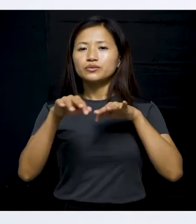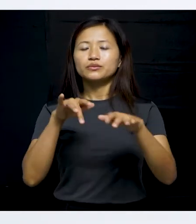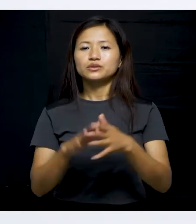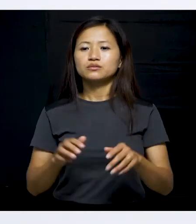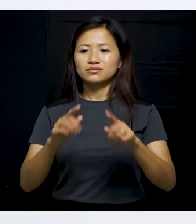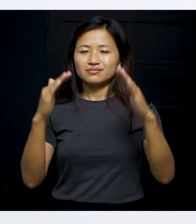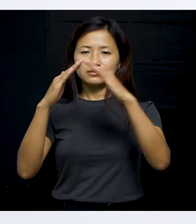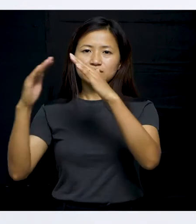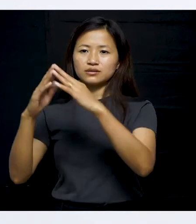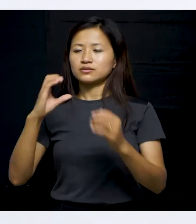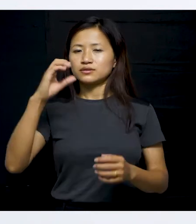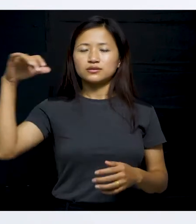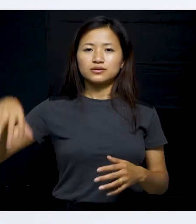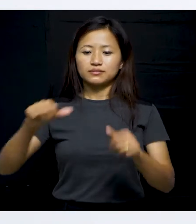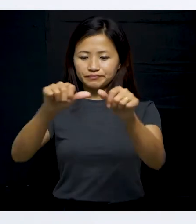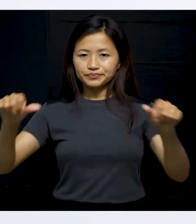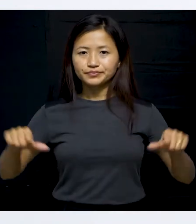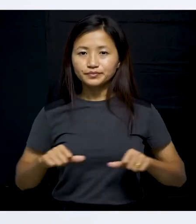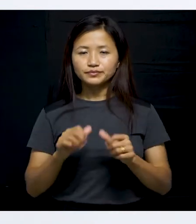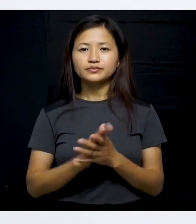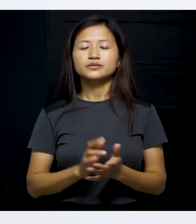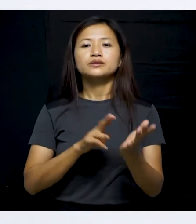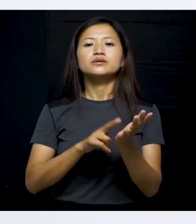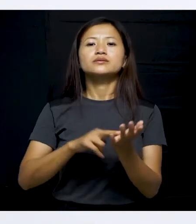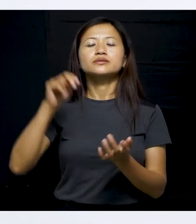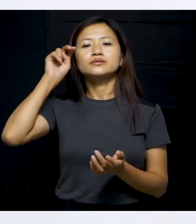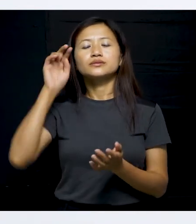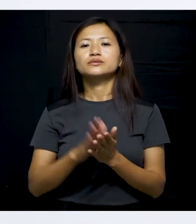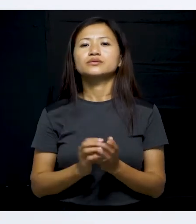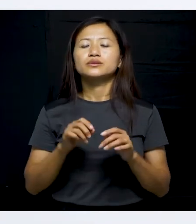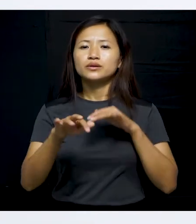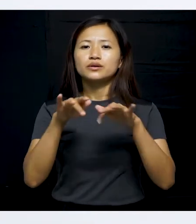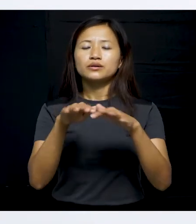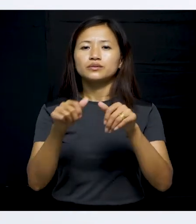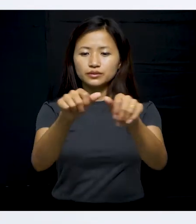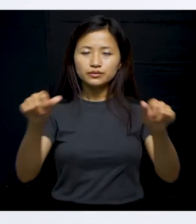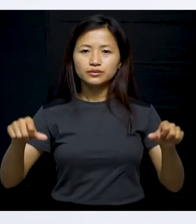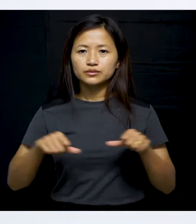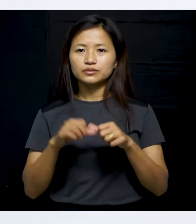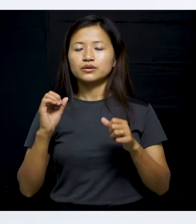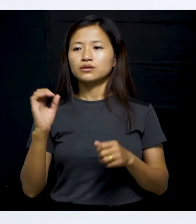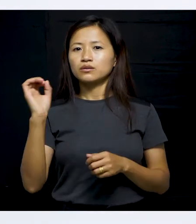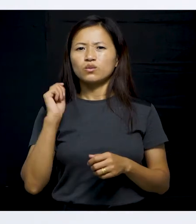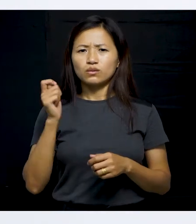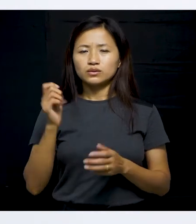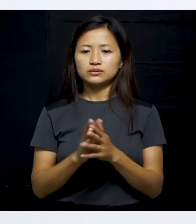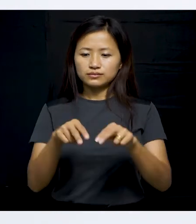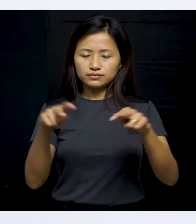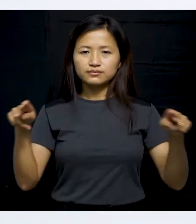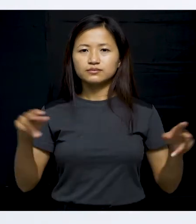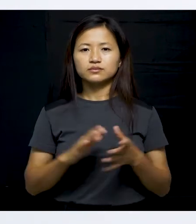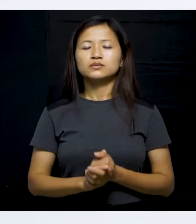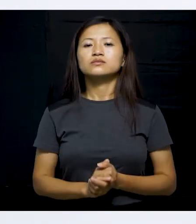So the people who live in the rural areas and the Nagas who live in the urban areas, their occupation is different,